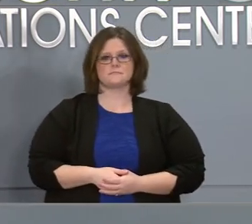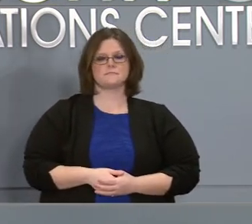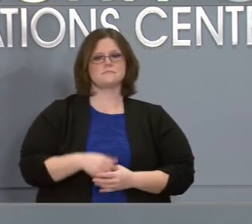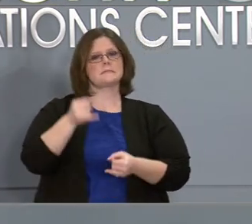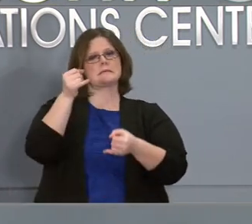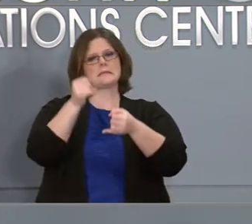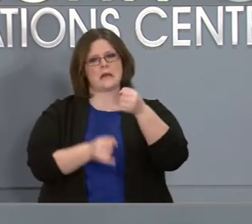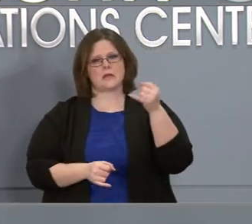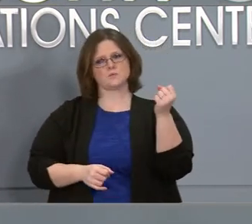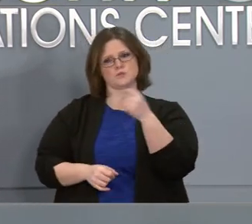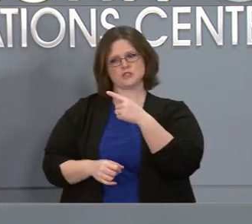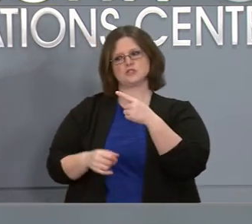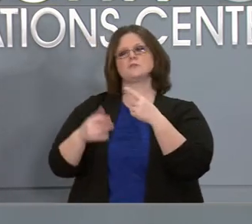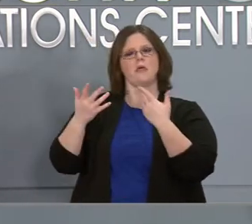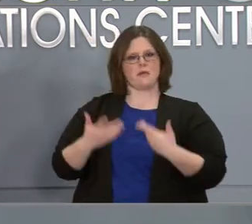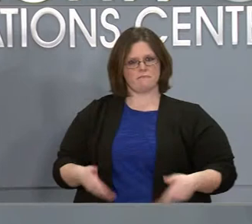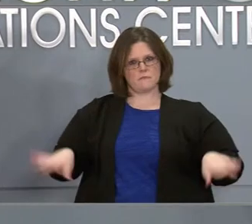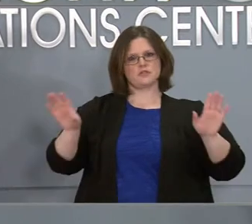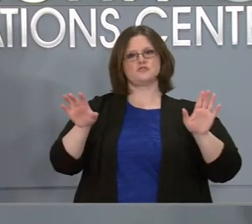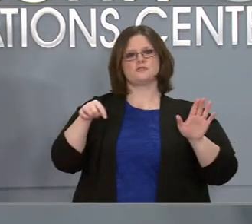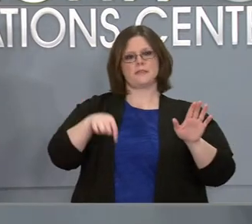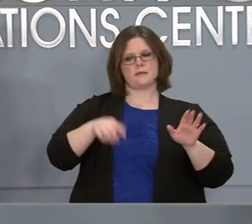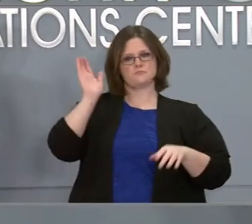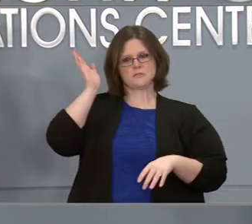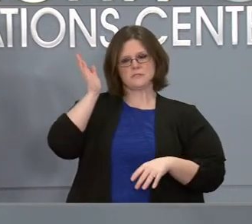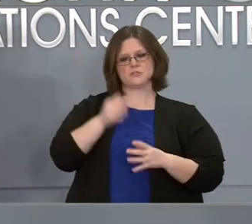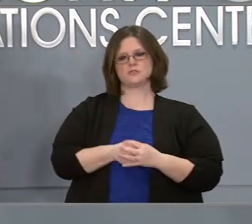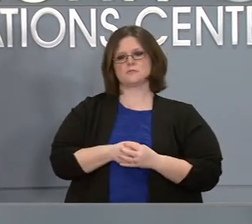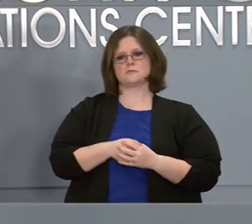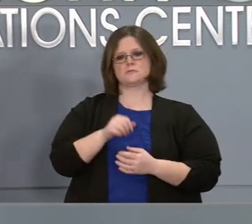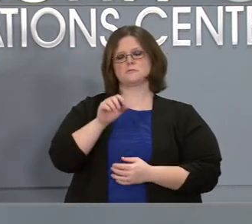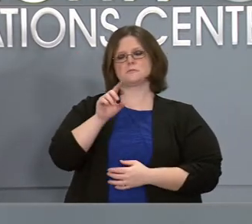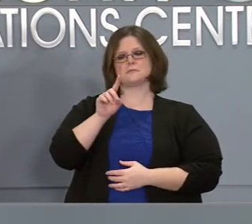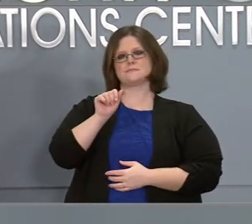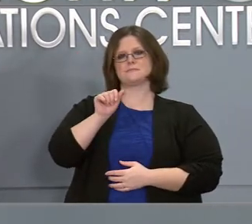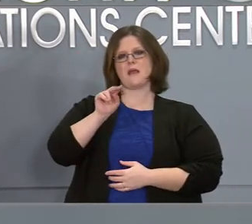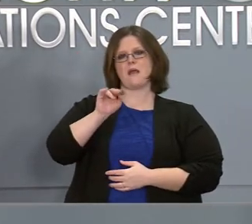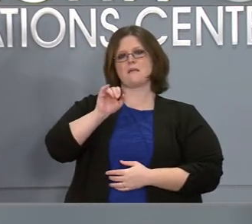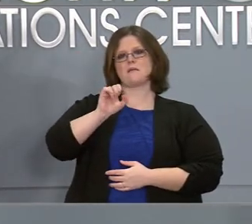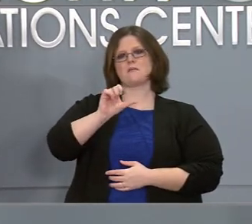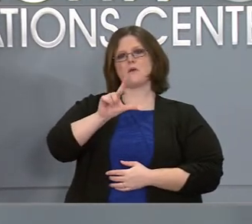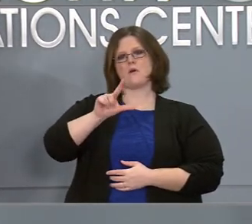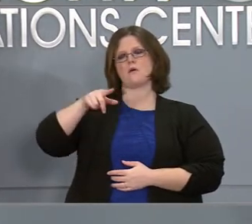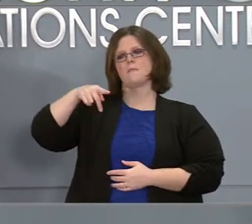Our final question that will conclude today's media briefing is from Daniel Pierce with Fox 8.